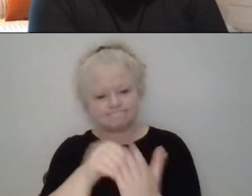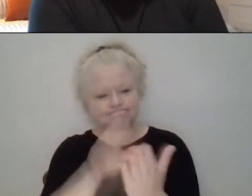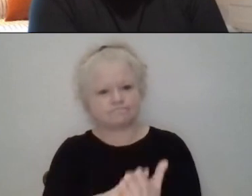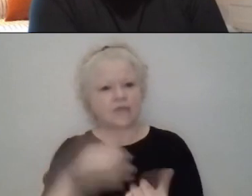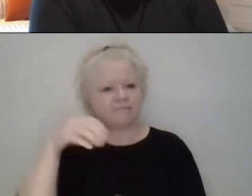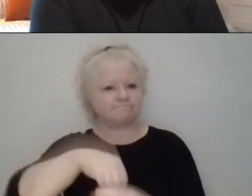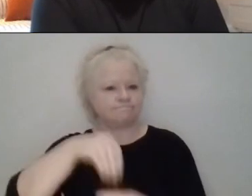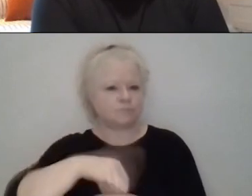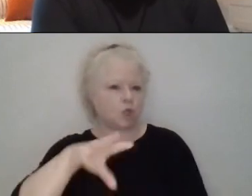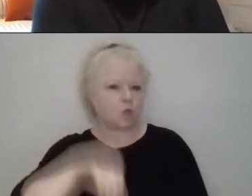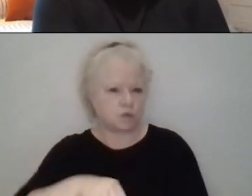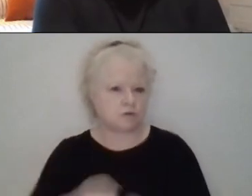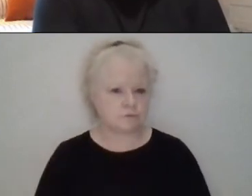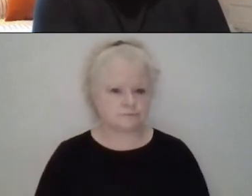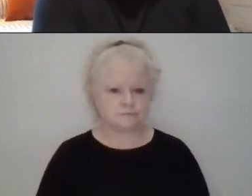be. And